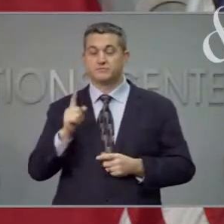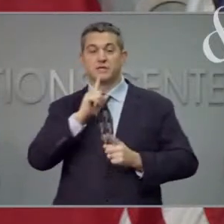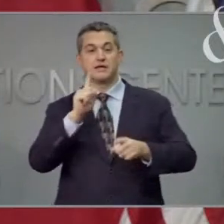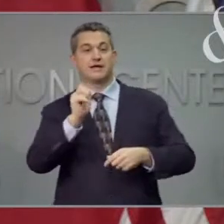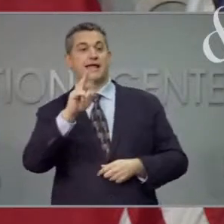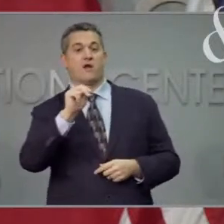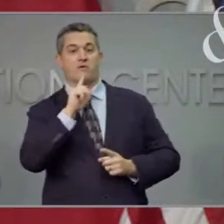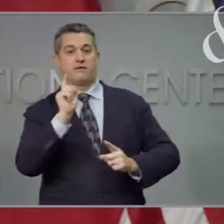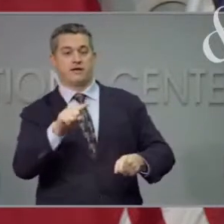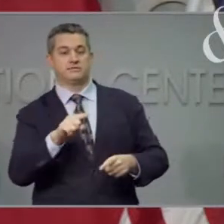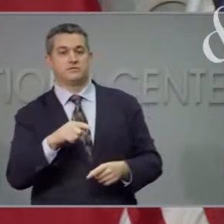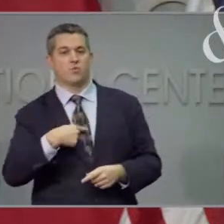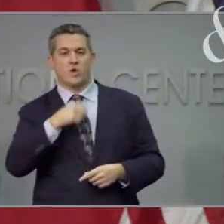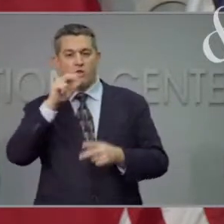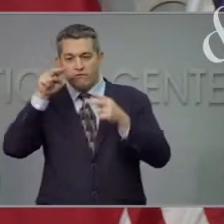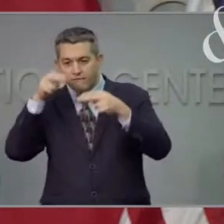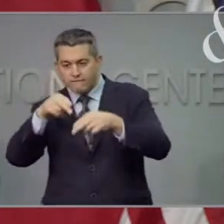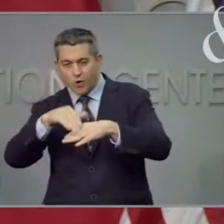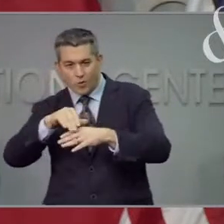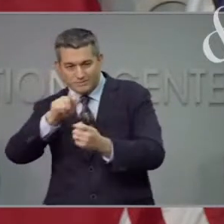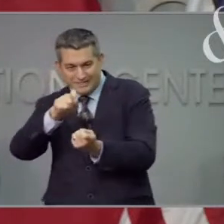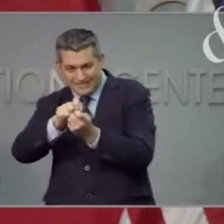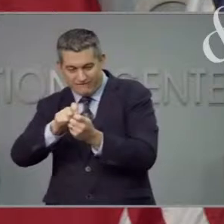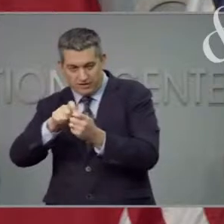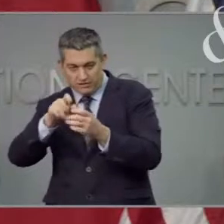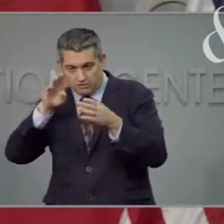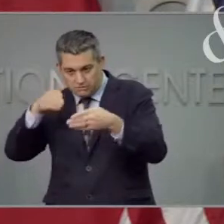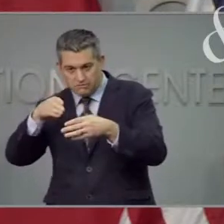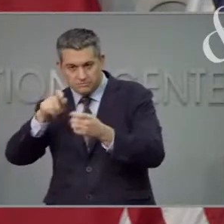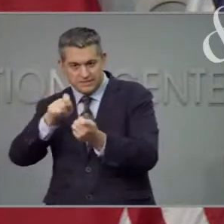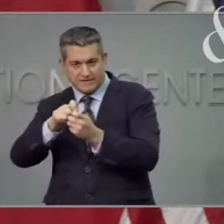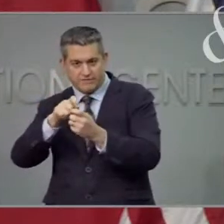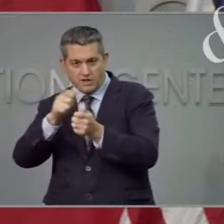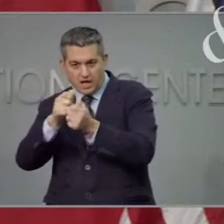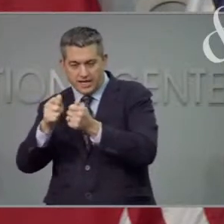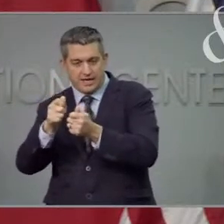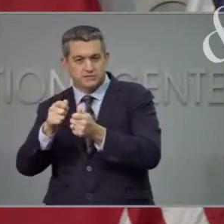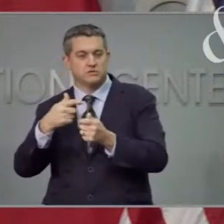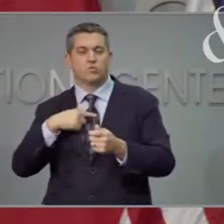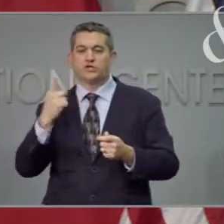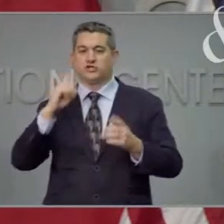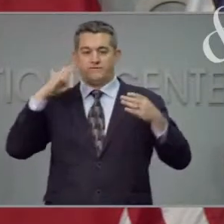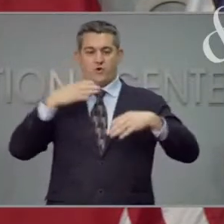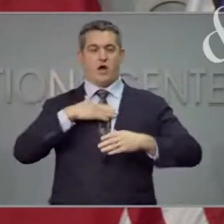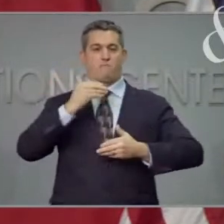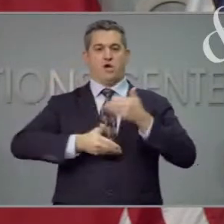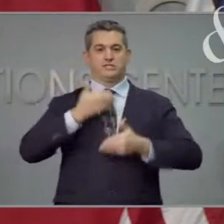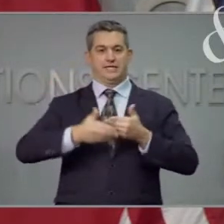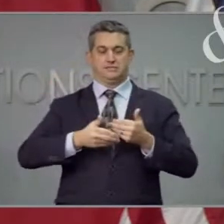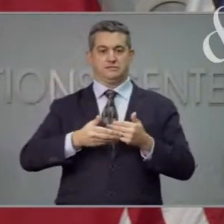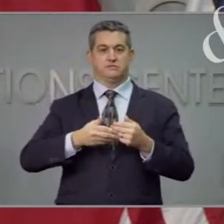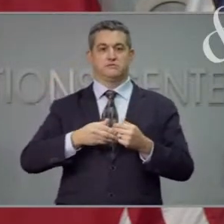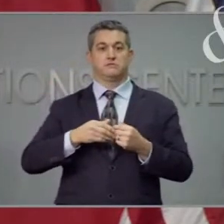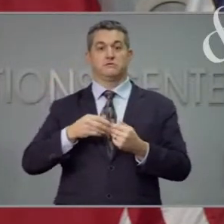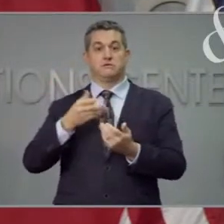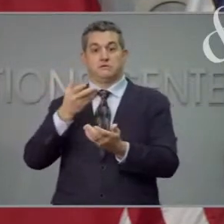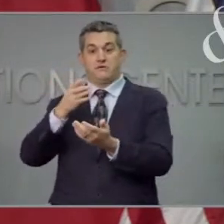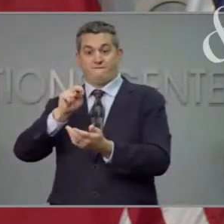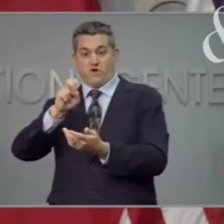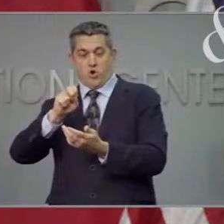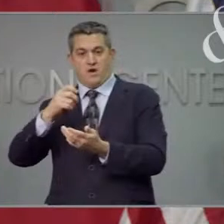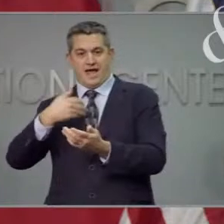specific contests in that regard. What we are doing is going through our processes, checking our chain of custody, looking at